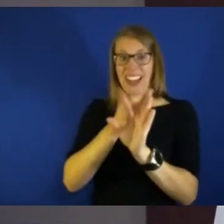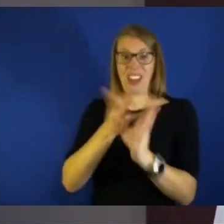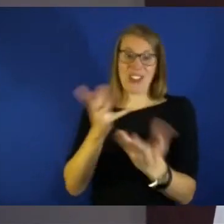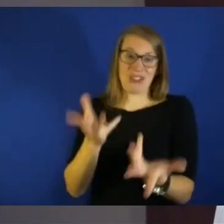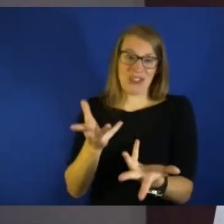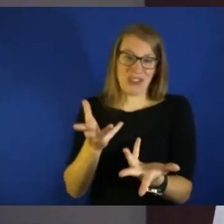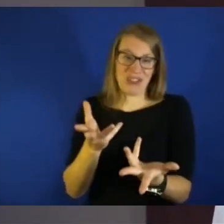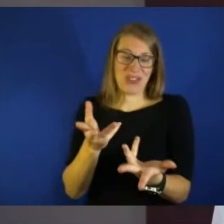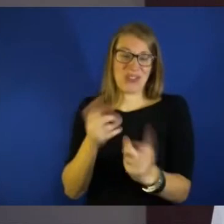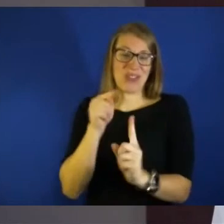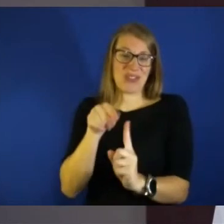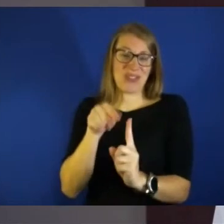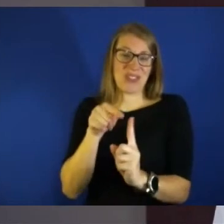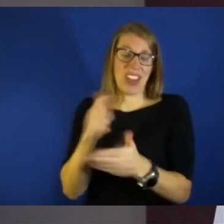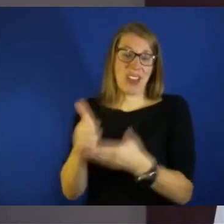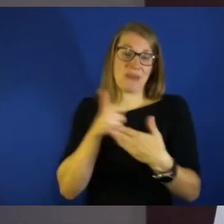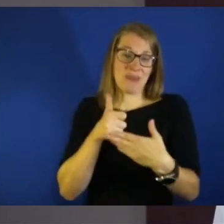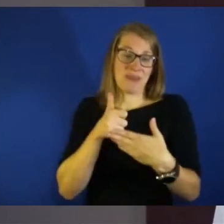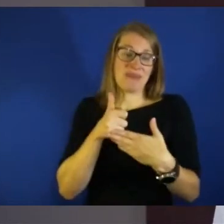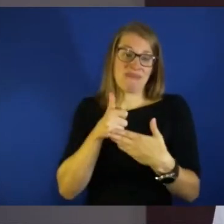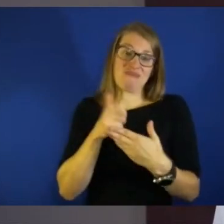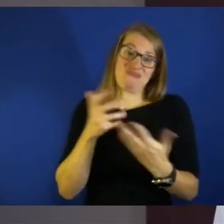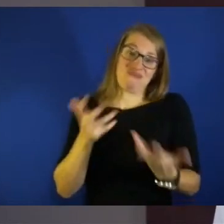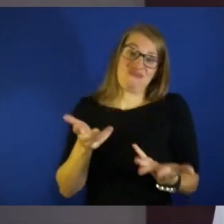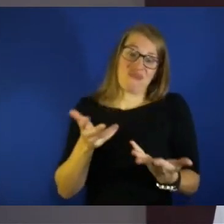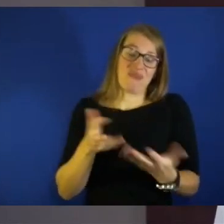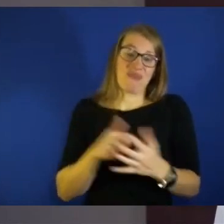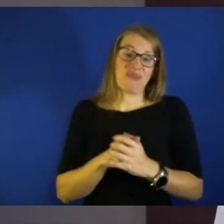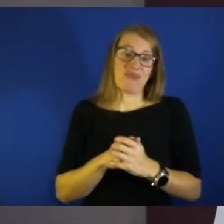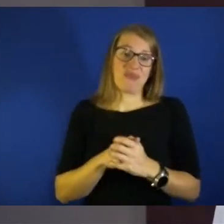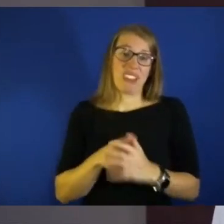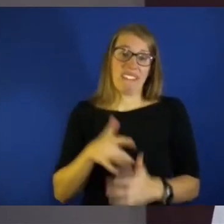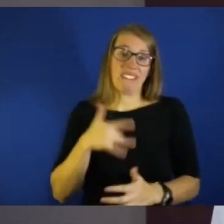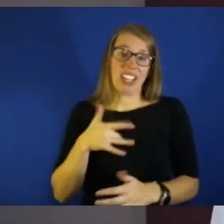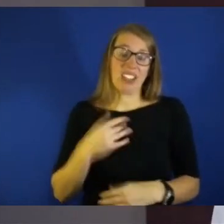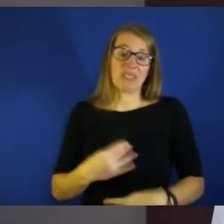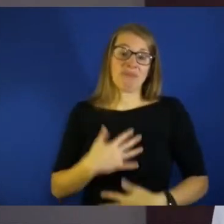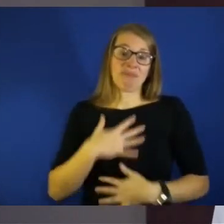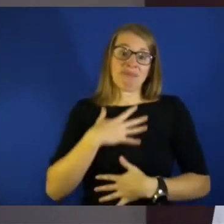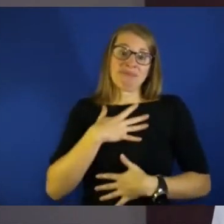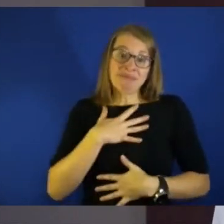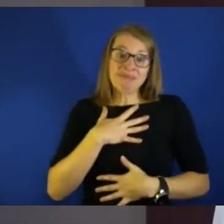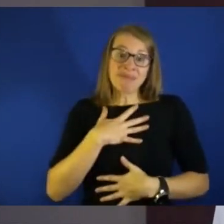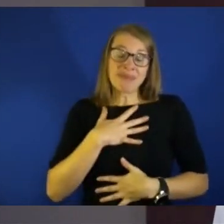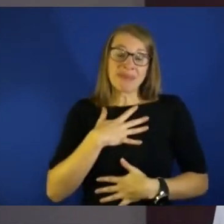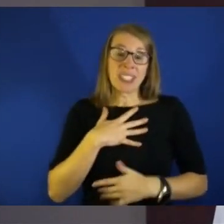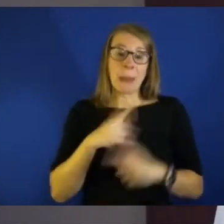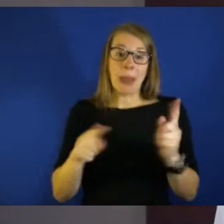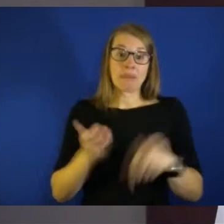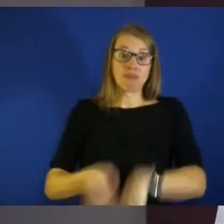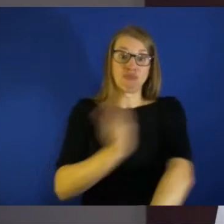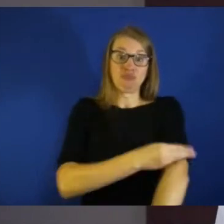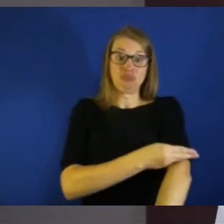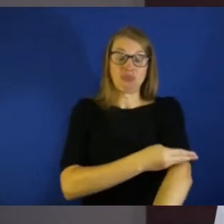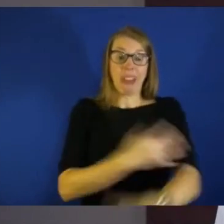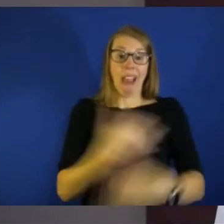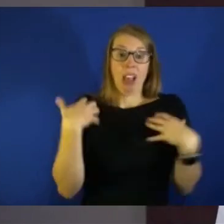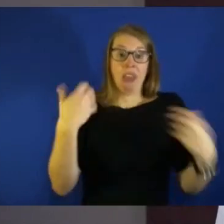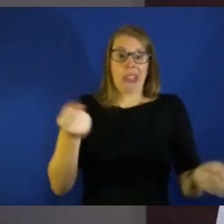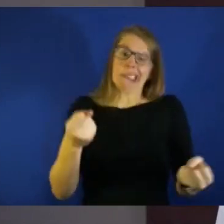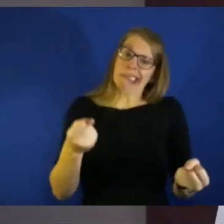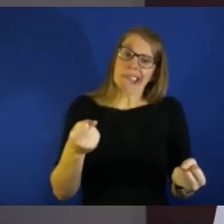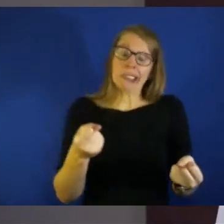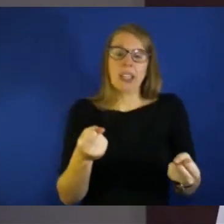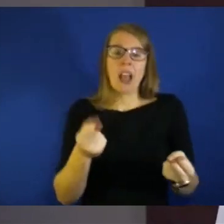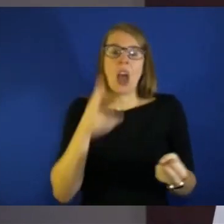targeted towards helping you is probably feels pretty darn good, but I think I would expect it to within a day start